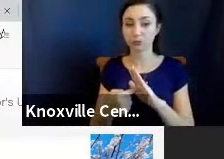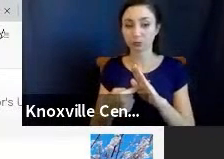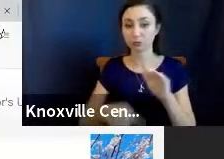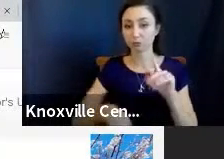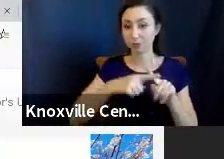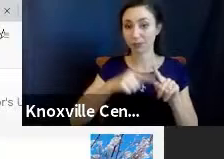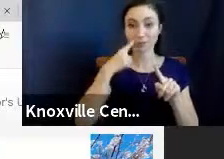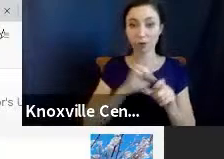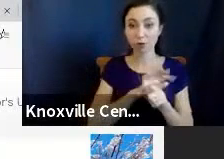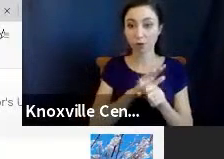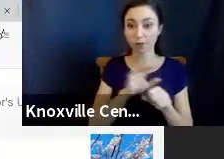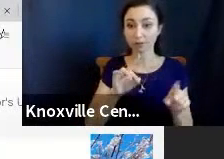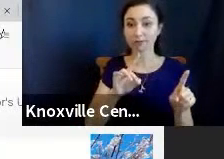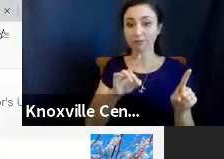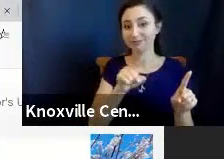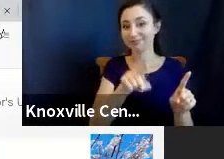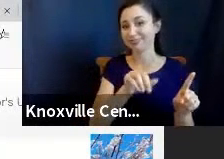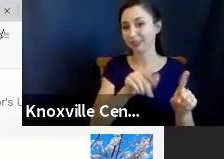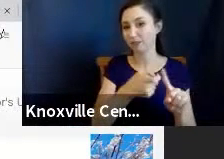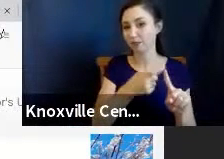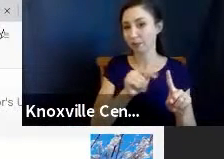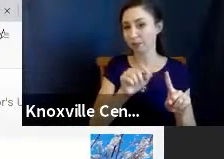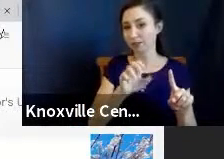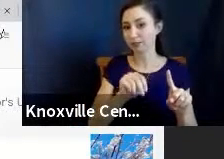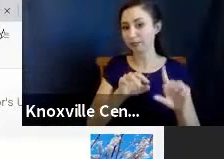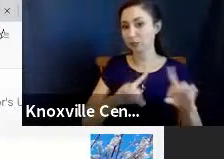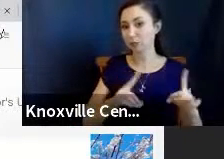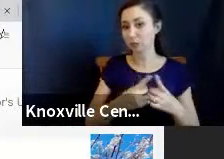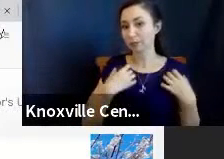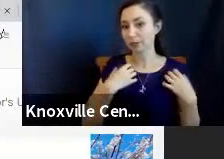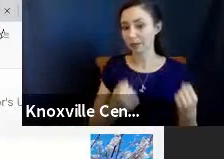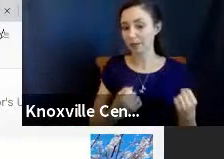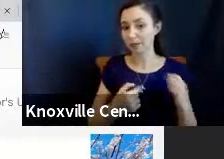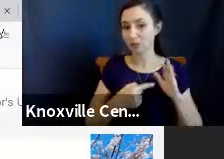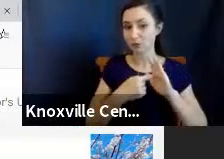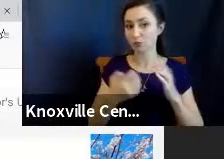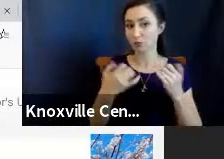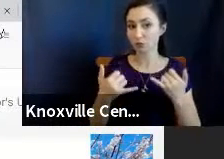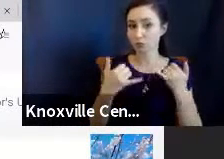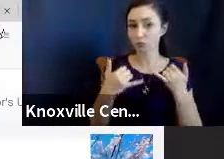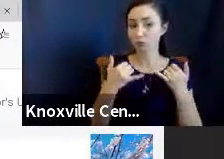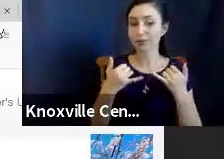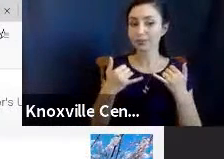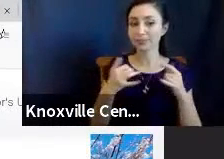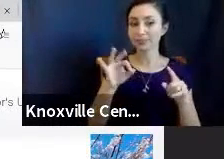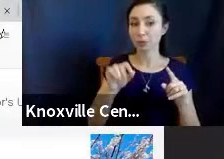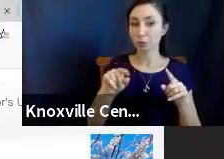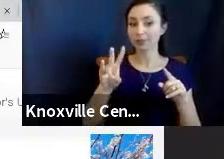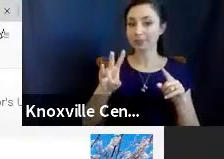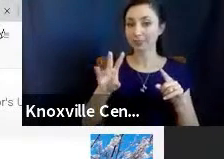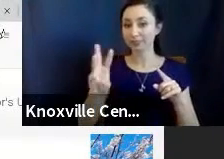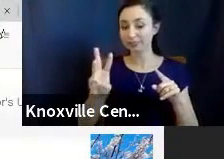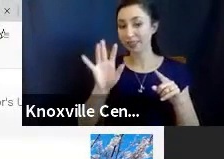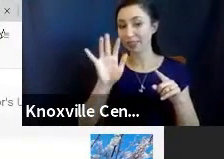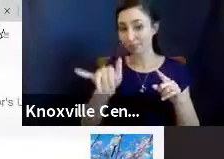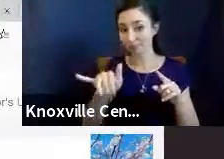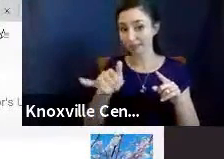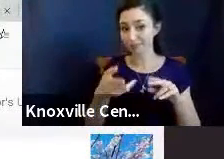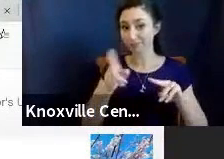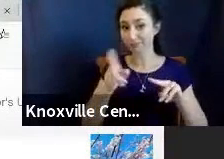from the Tennessee Department of Health, and our current average is 9.76, which is at least up from the last time I